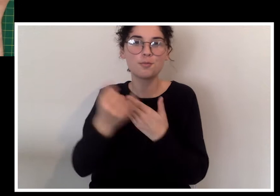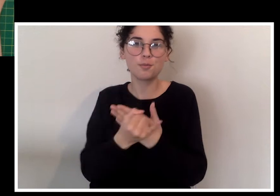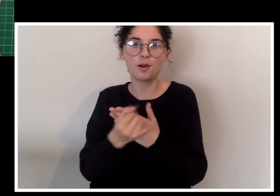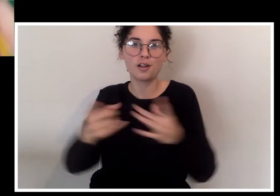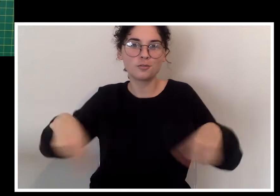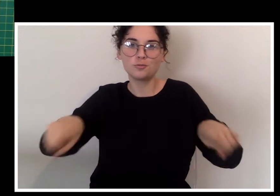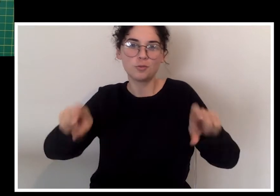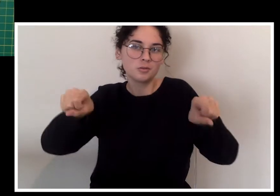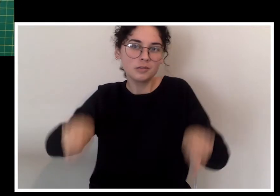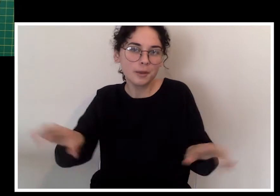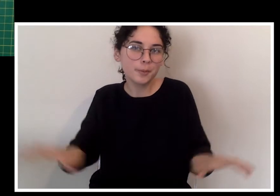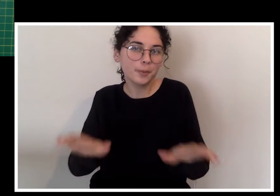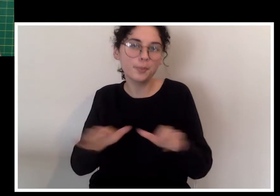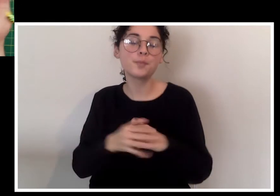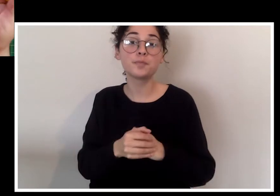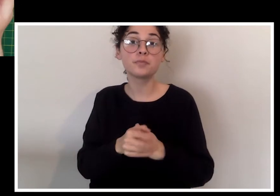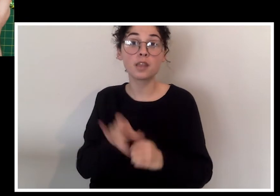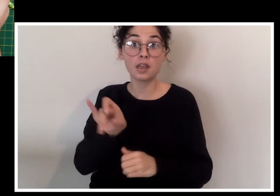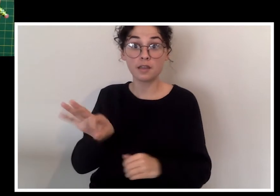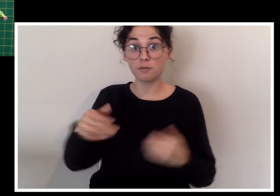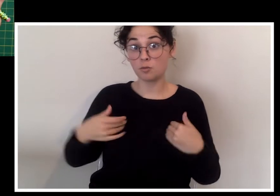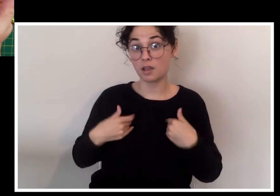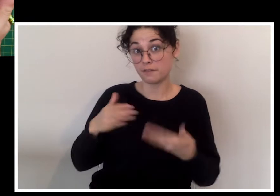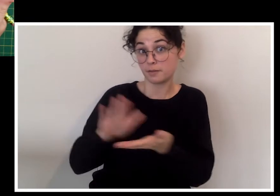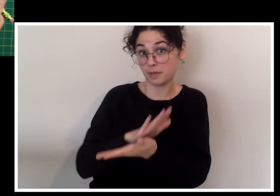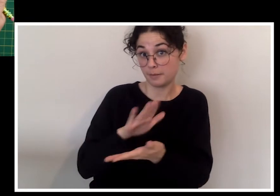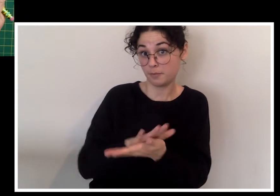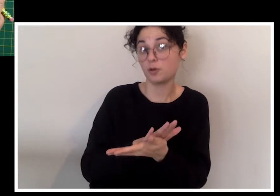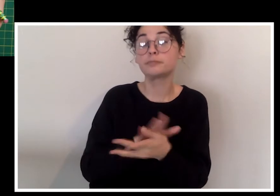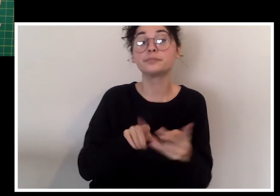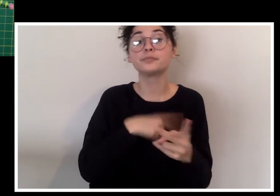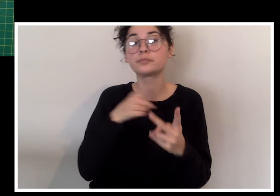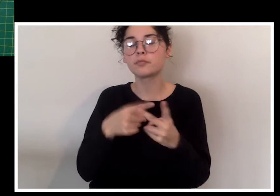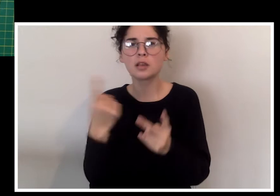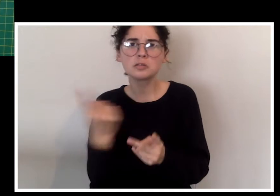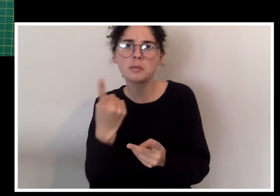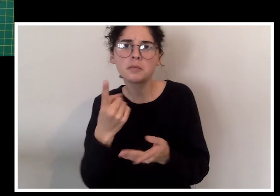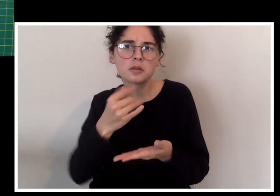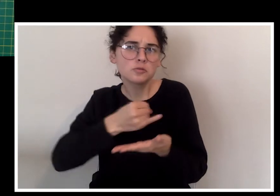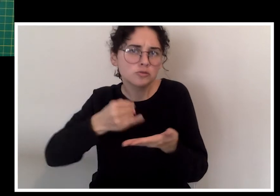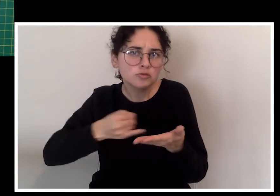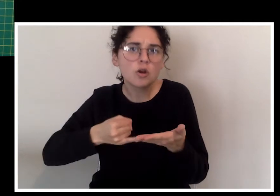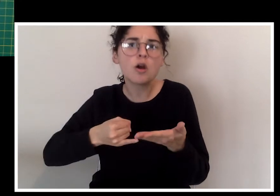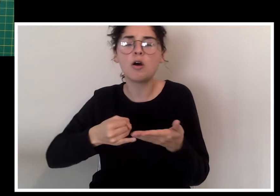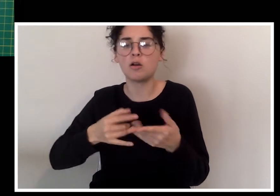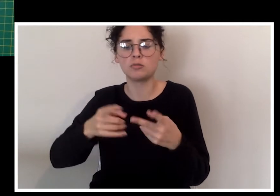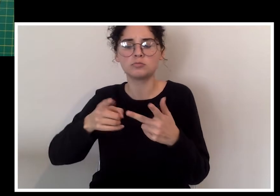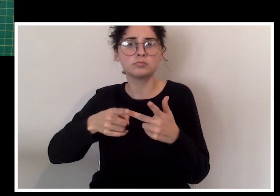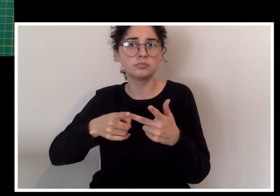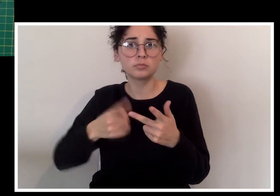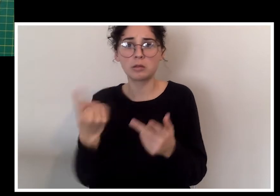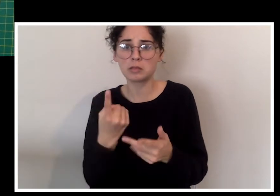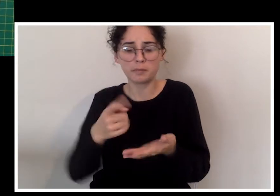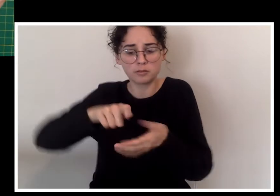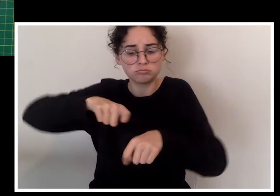do. As long as you have some paper and something to draw with and trace, you can